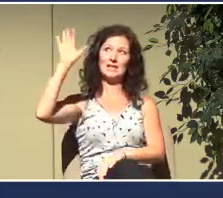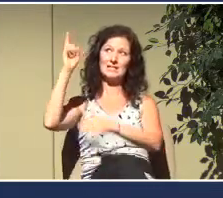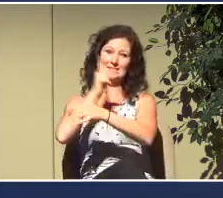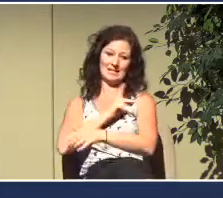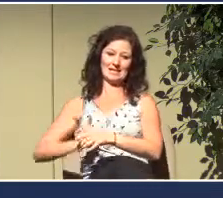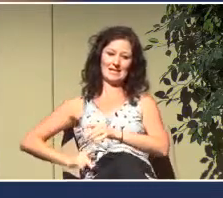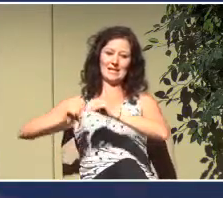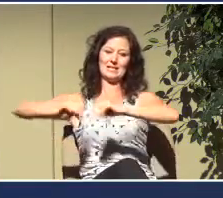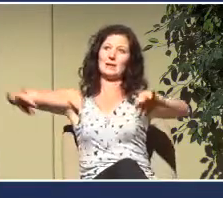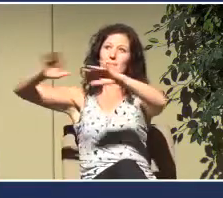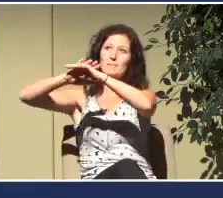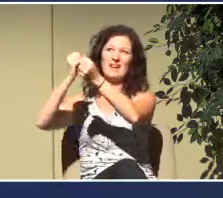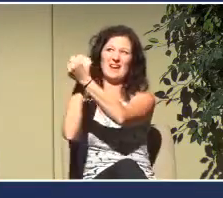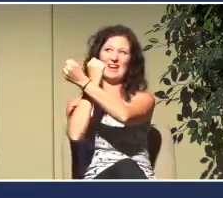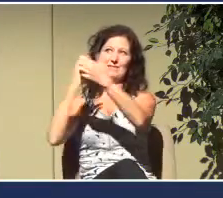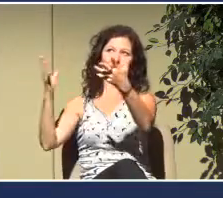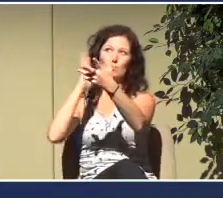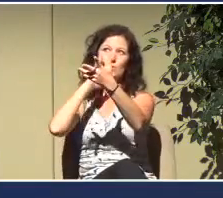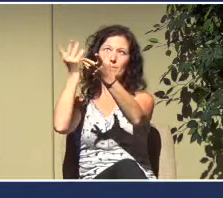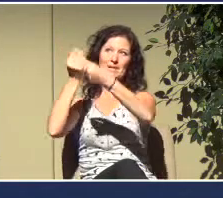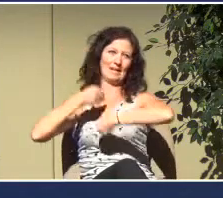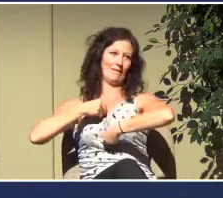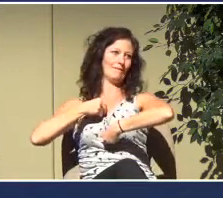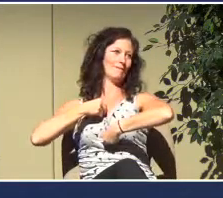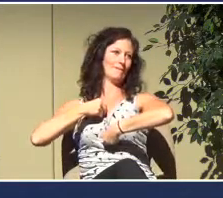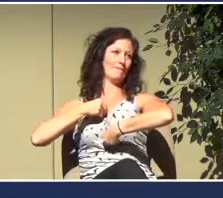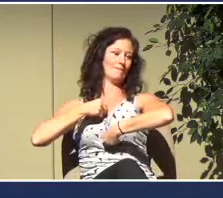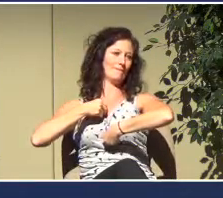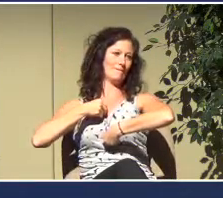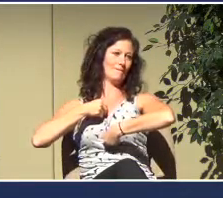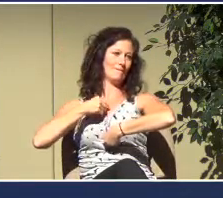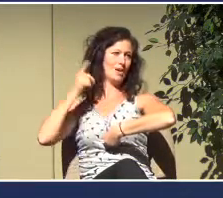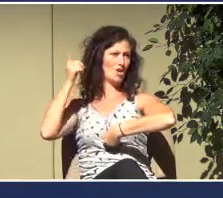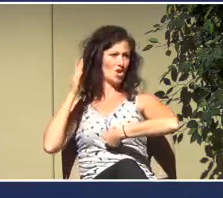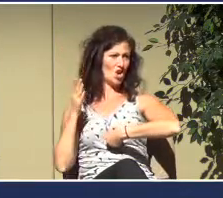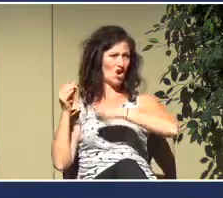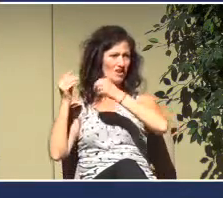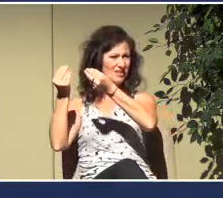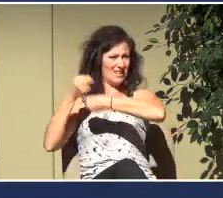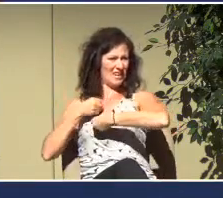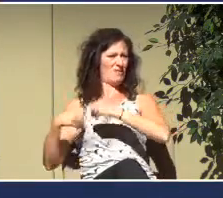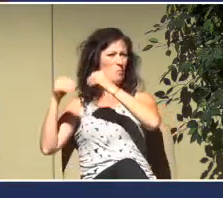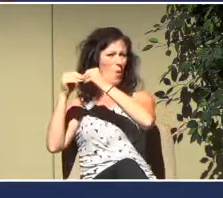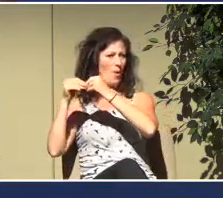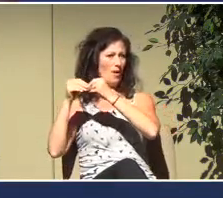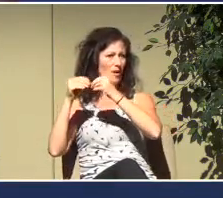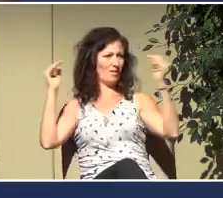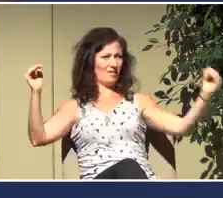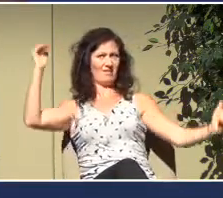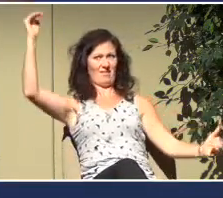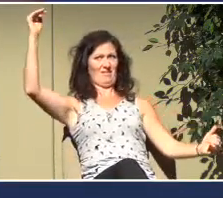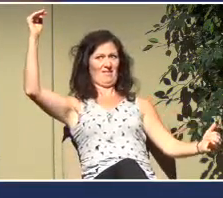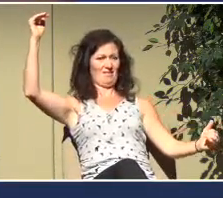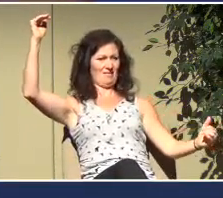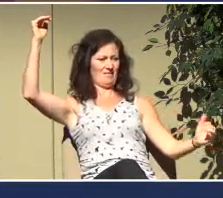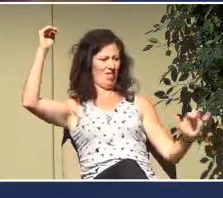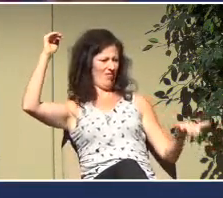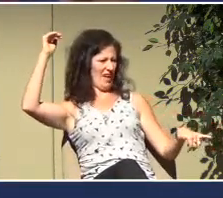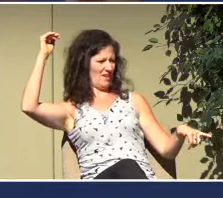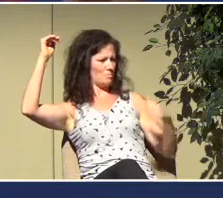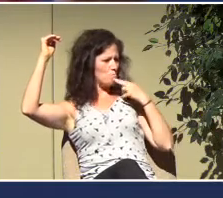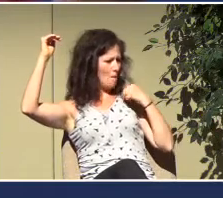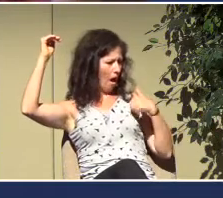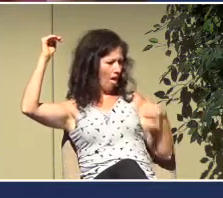these other things will be given to you as well. God gives far more than whatever that little tiddlywink that you wanted,